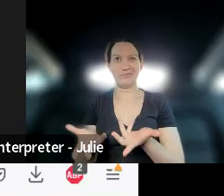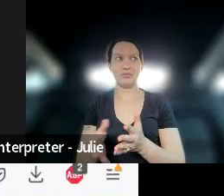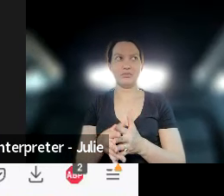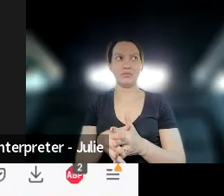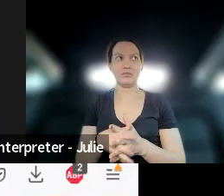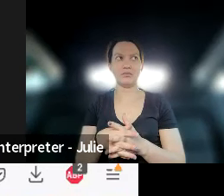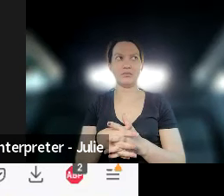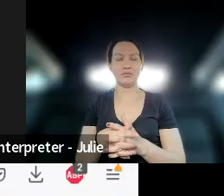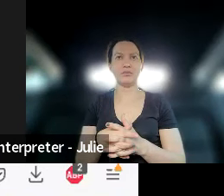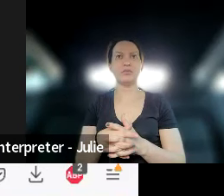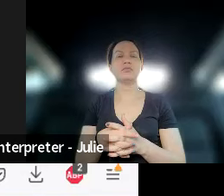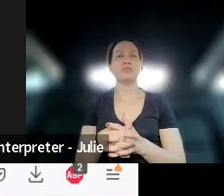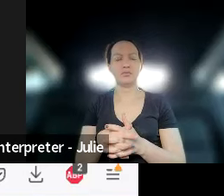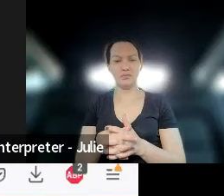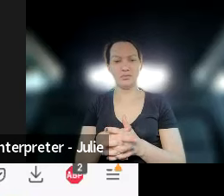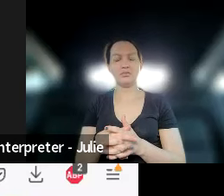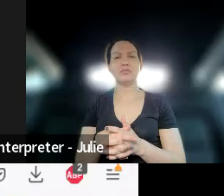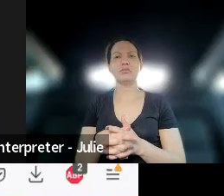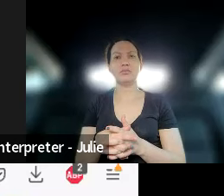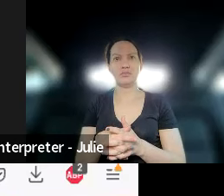but yeah, I can see how.